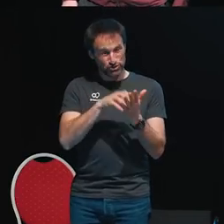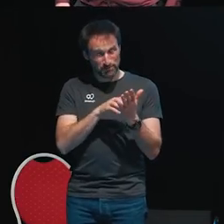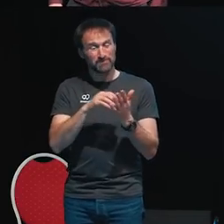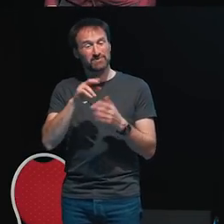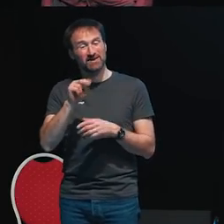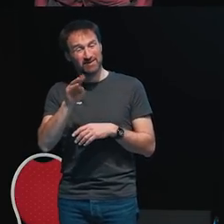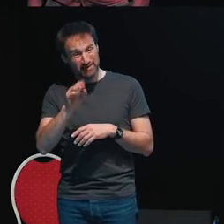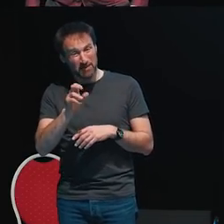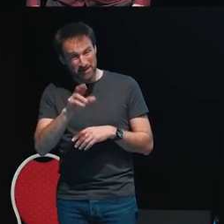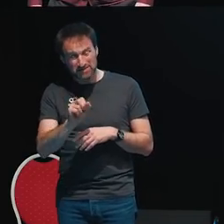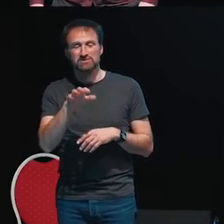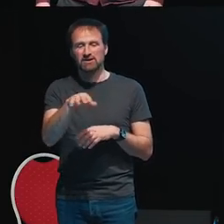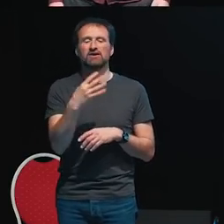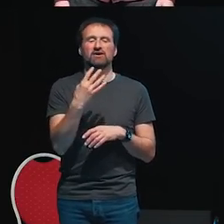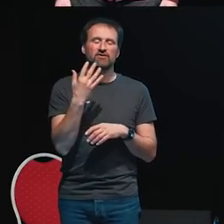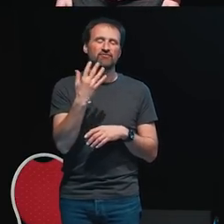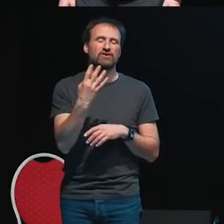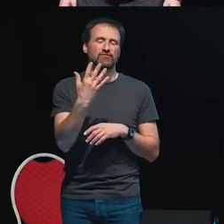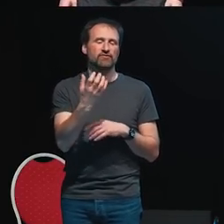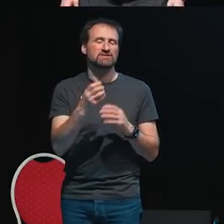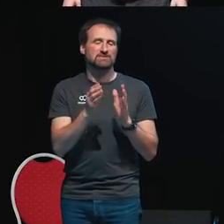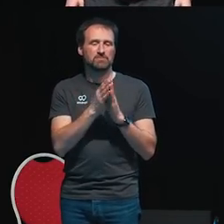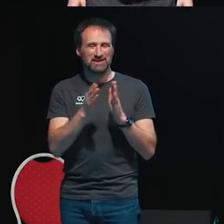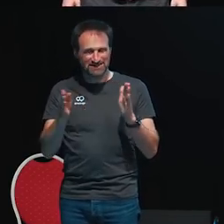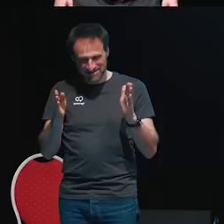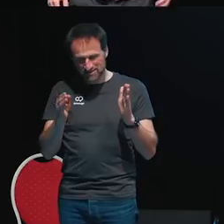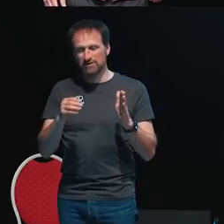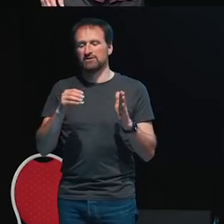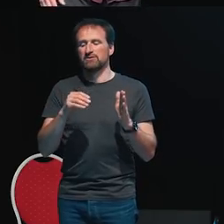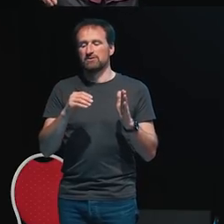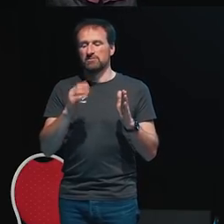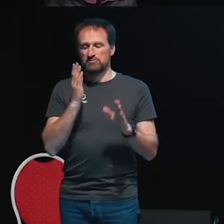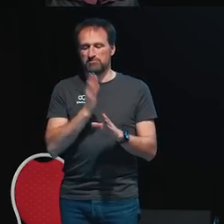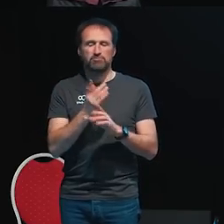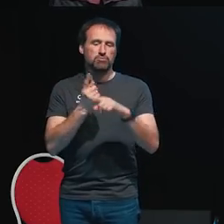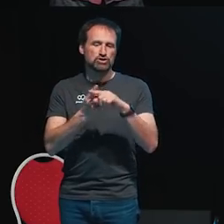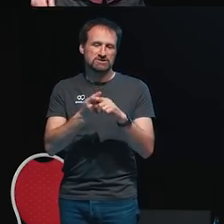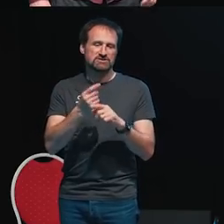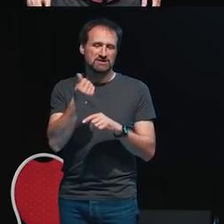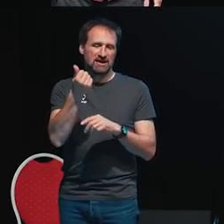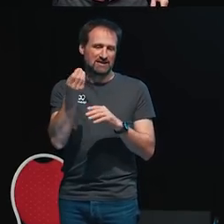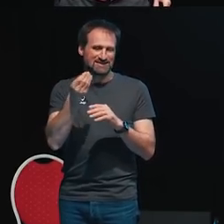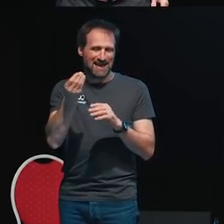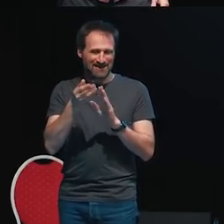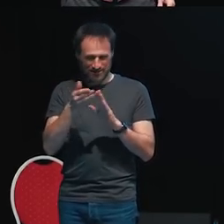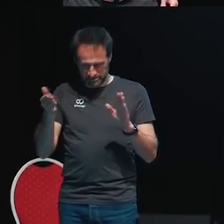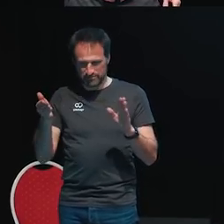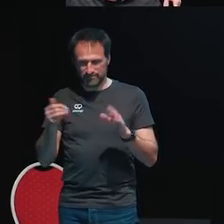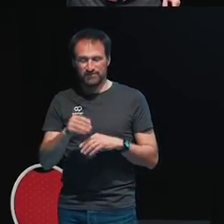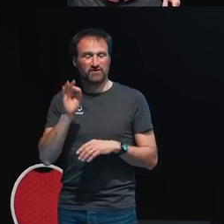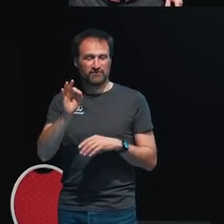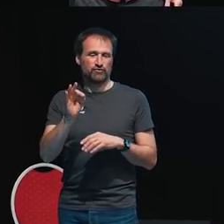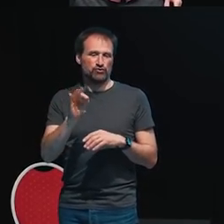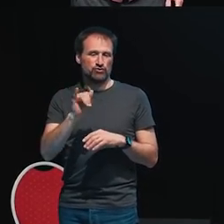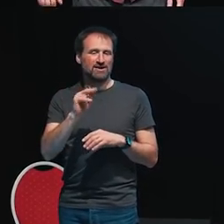sign for integers. And if you go beyond this range, there are holes